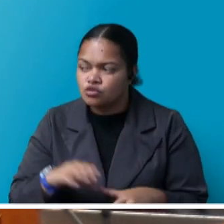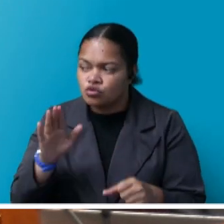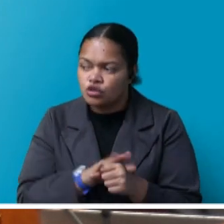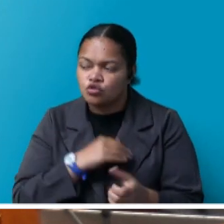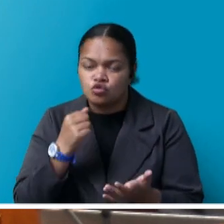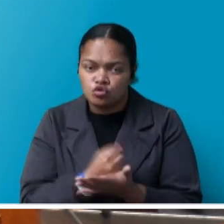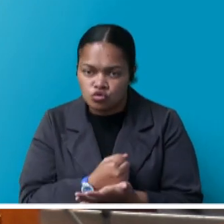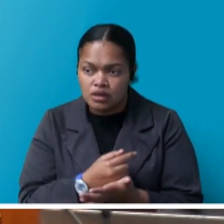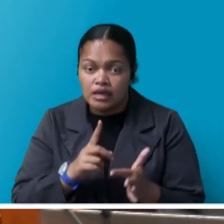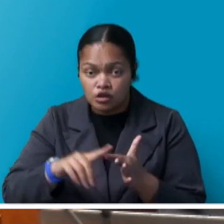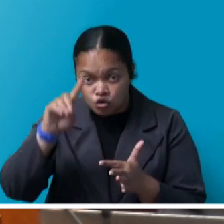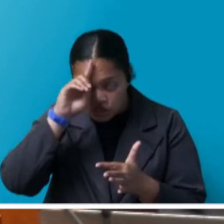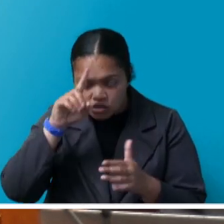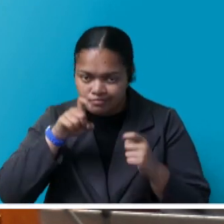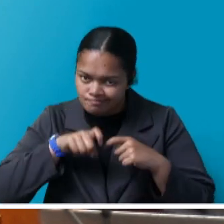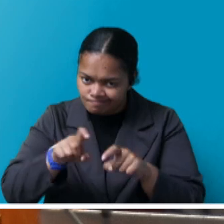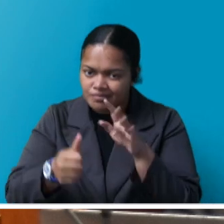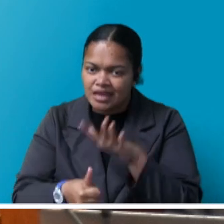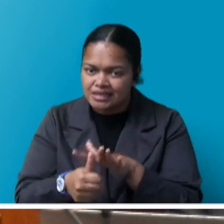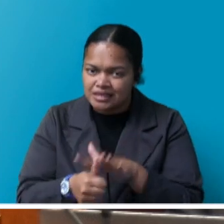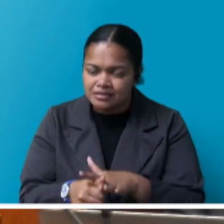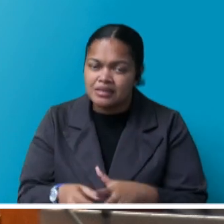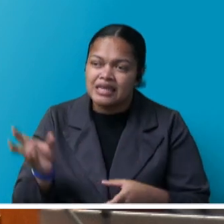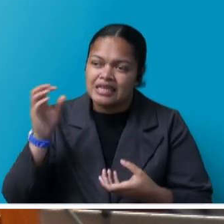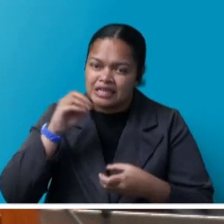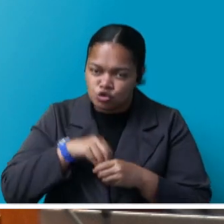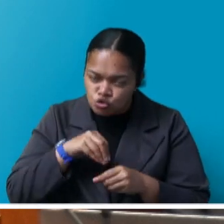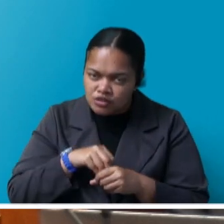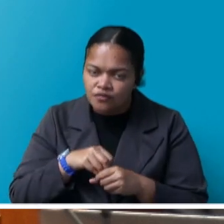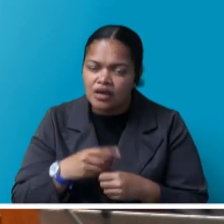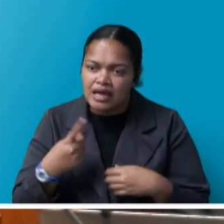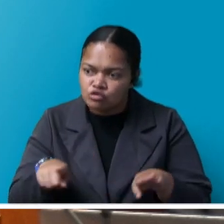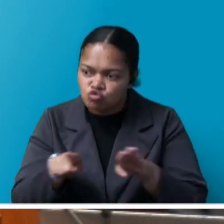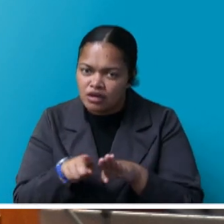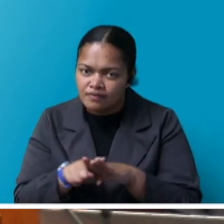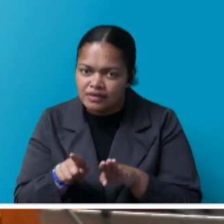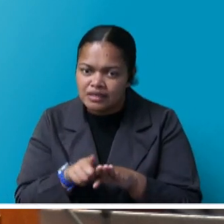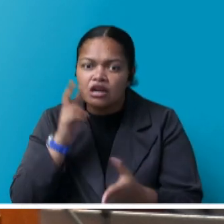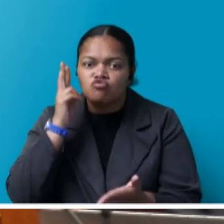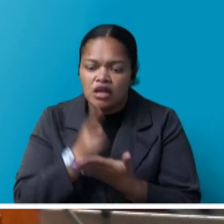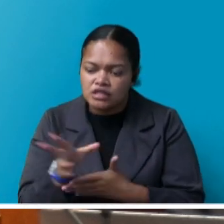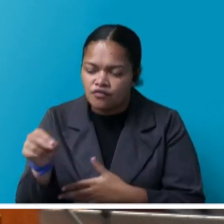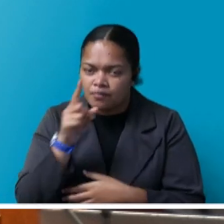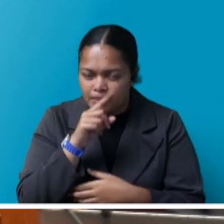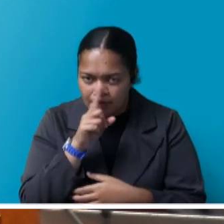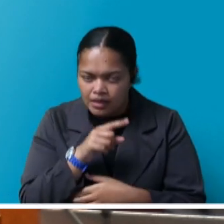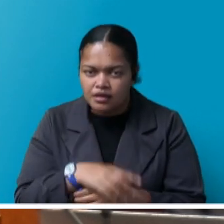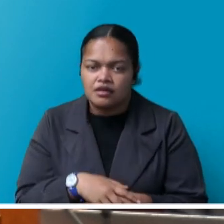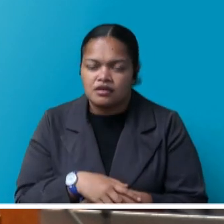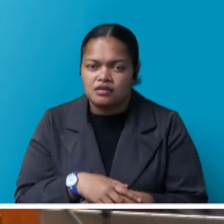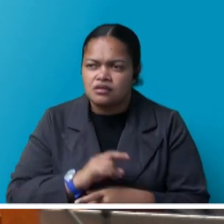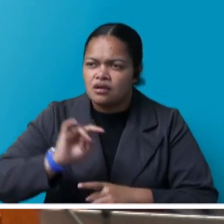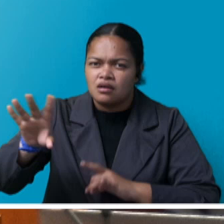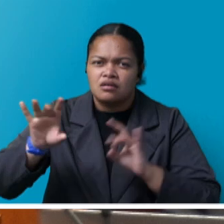that education remains accessible, inclusive, and relevant to the realities of our people. Too often, students in remote